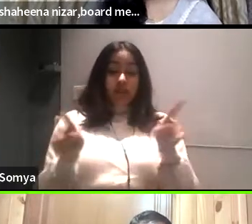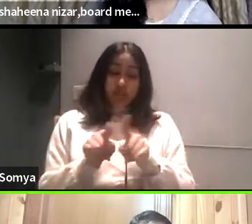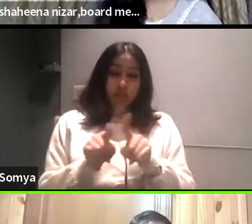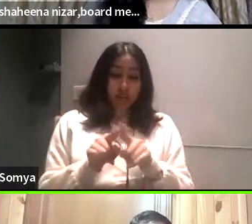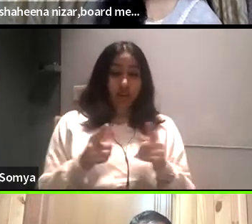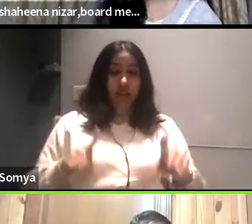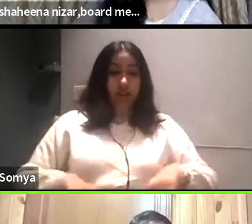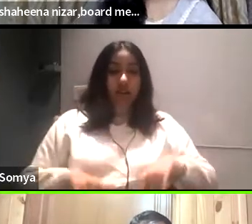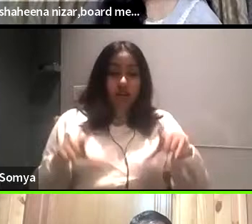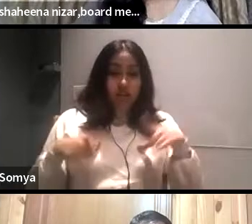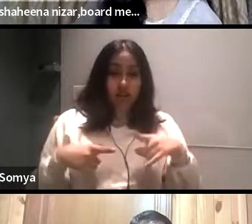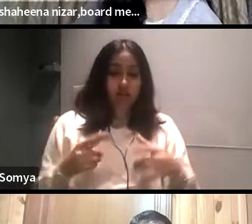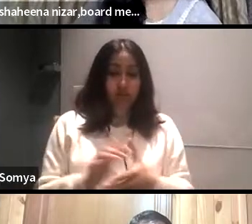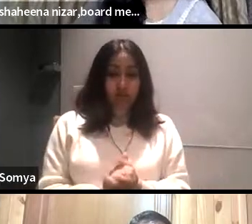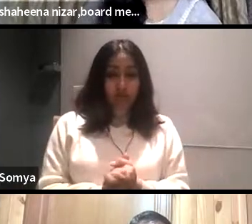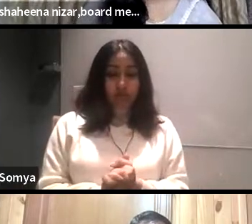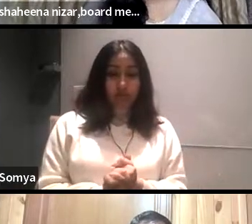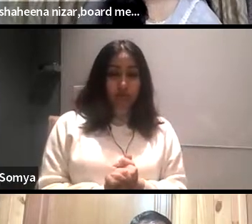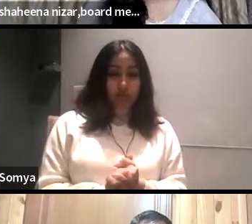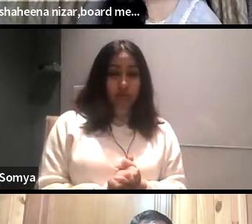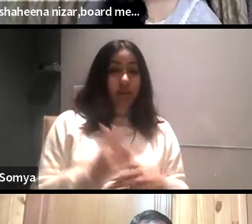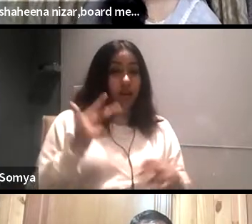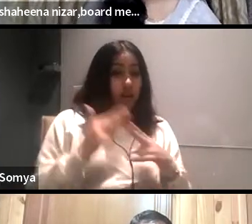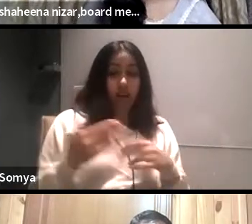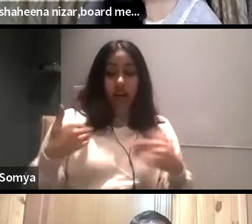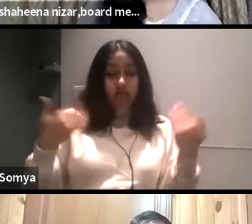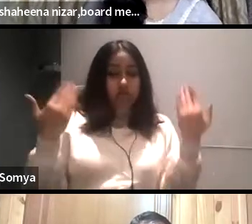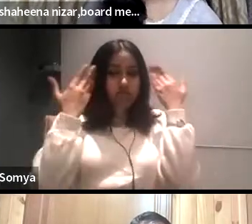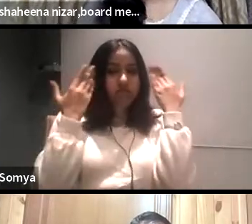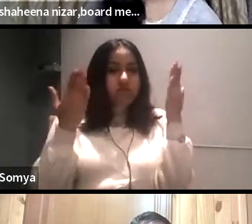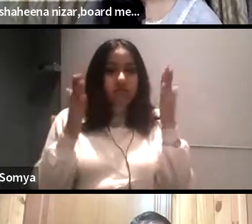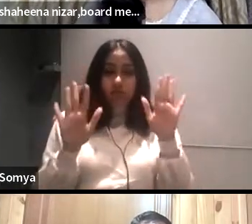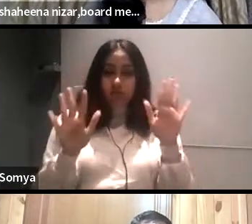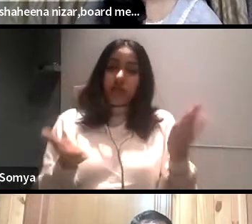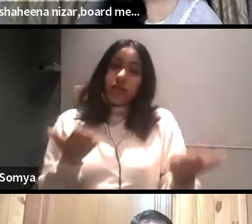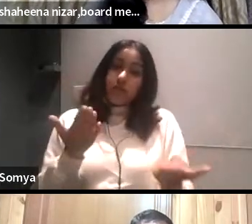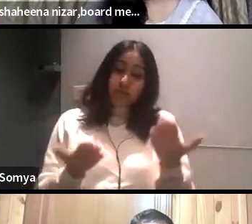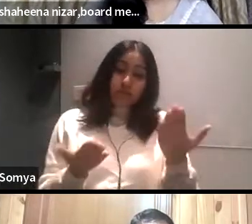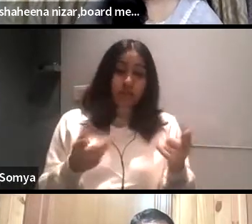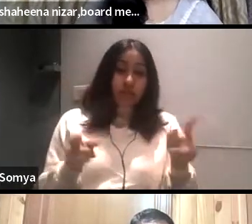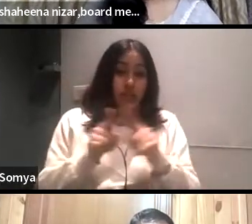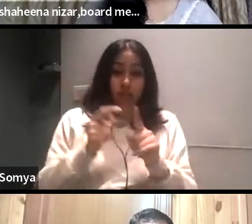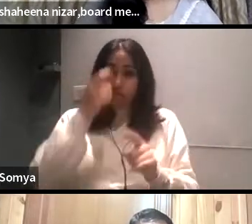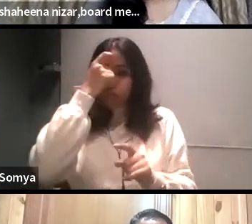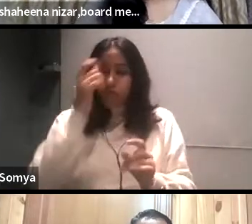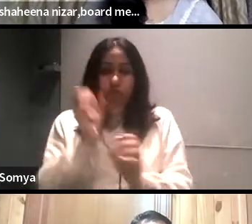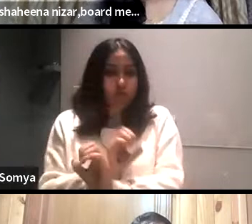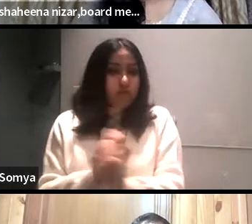in our life. Whereas I don't think these people had any problem.